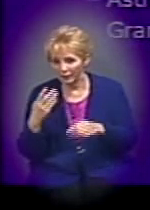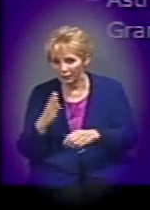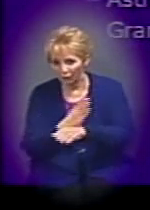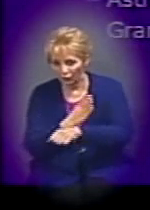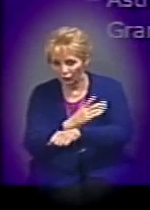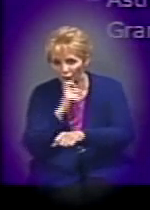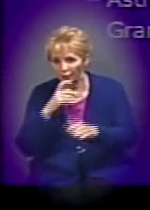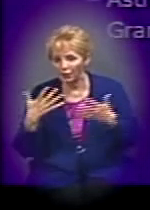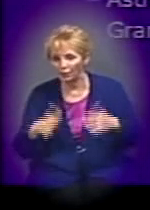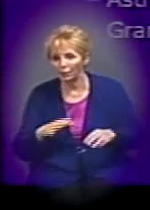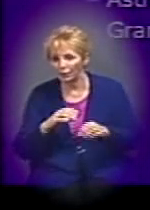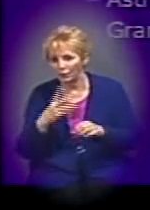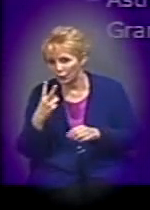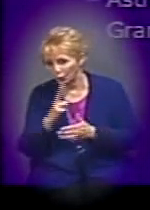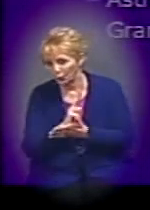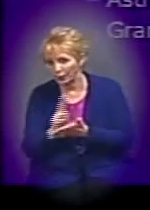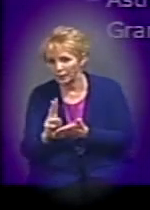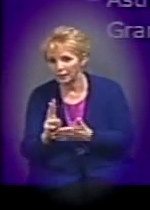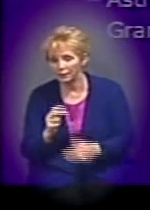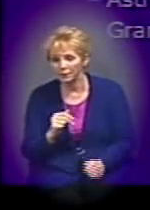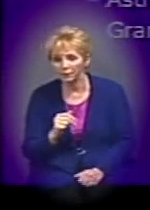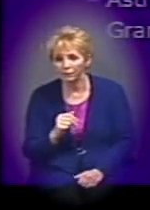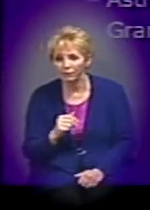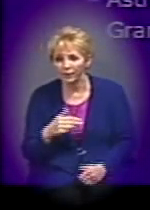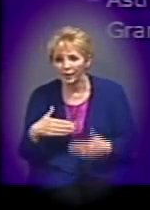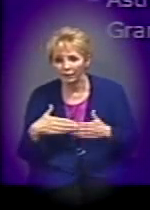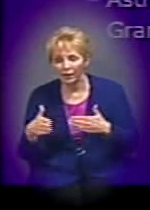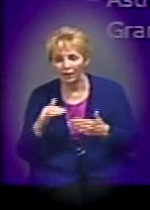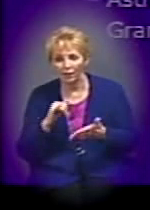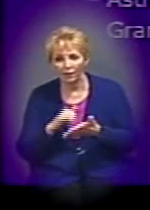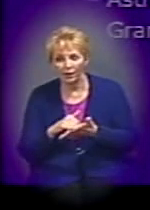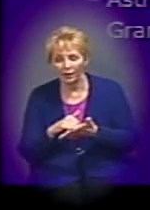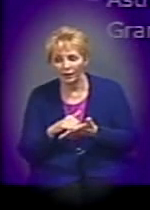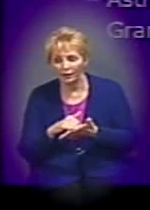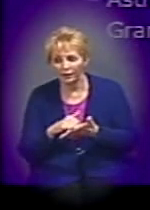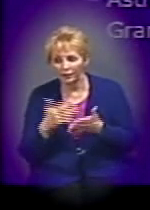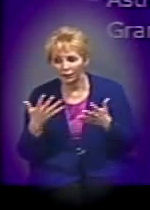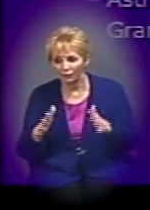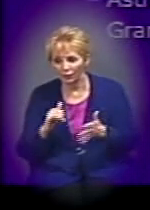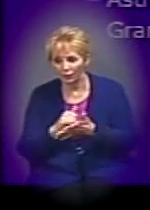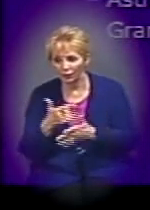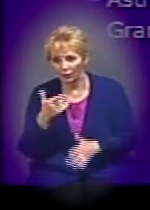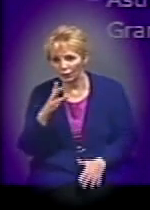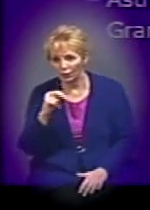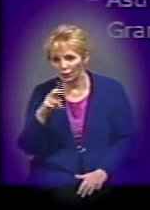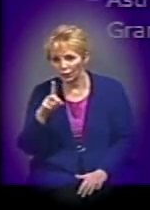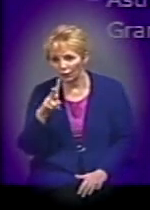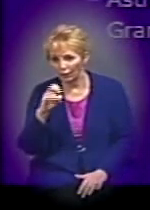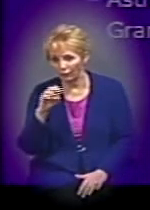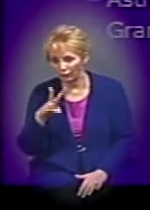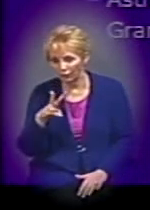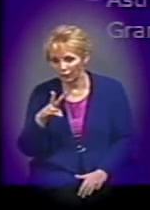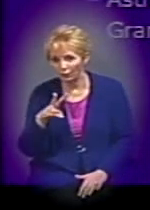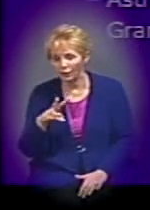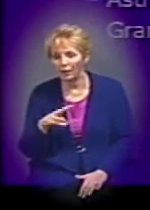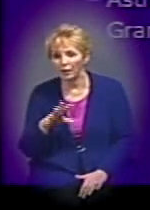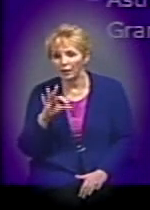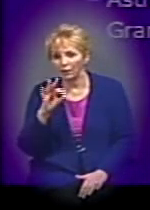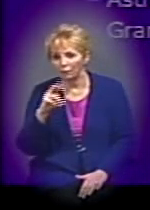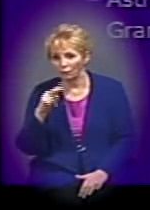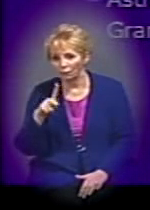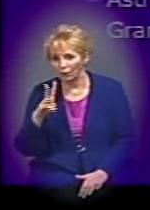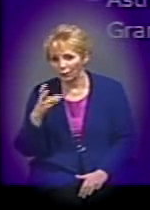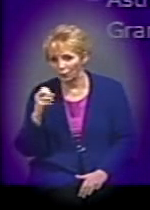should be completed in another 2 weeks. After that Astro Drive tank is completed, the Grandview tank, which is up off of Frank Wisnett Road, that one